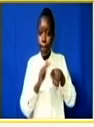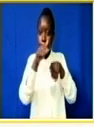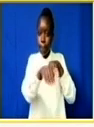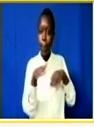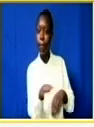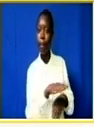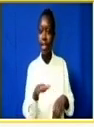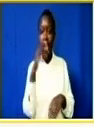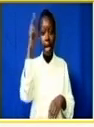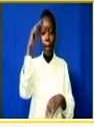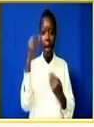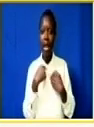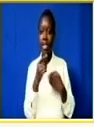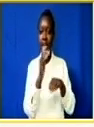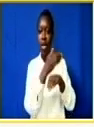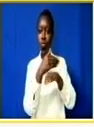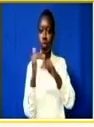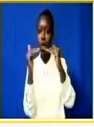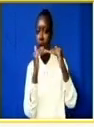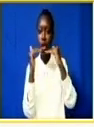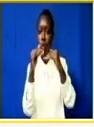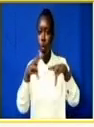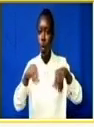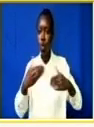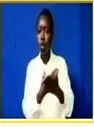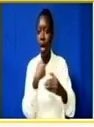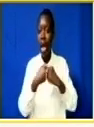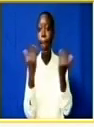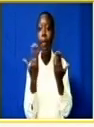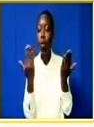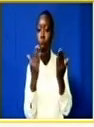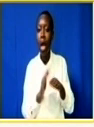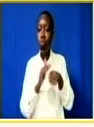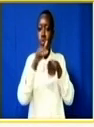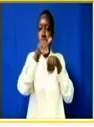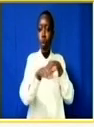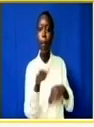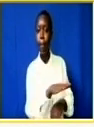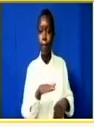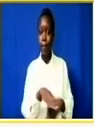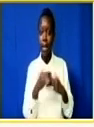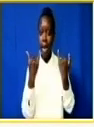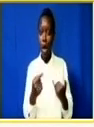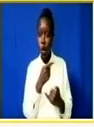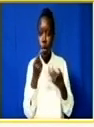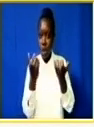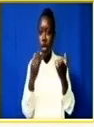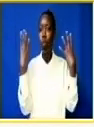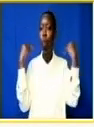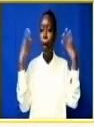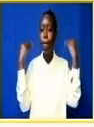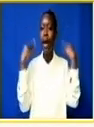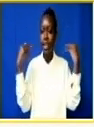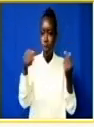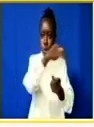we said sheet erosion occurs mainly in? Slopy lands. Yes. So, practice contour farming. Mm-hmm. So, we have said in